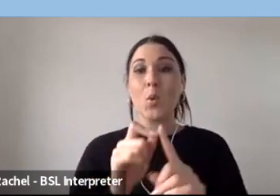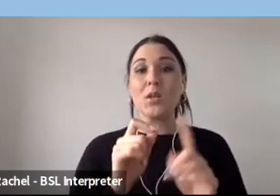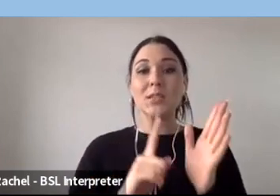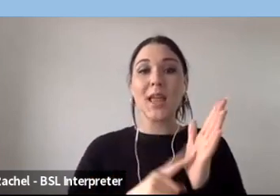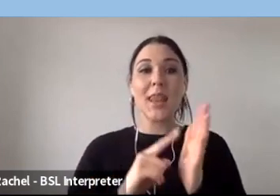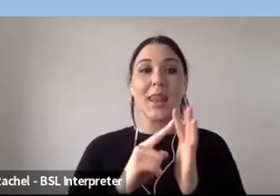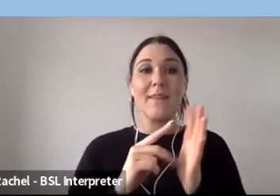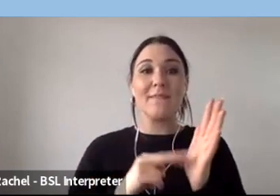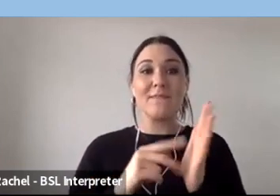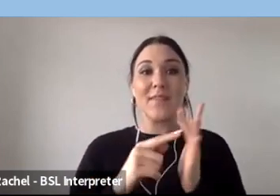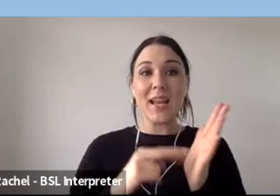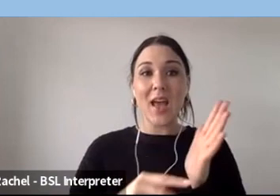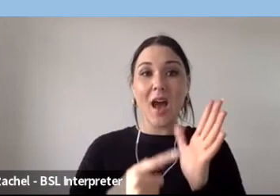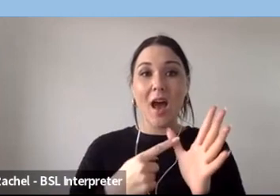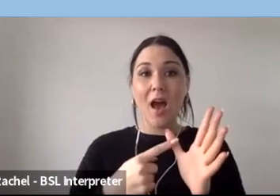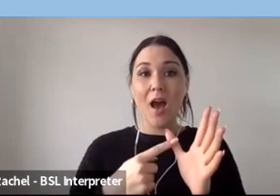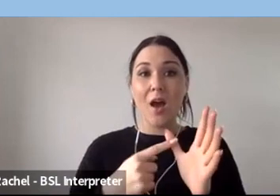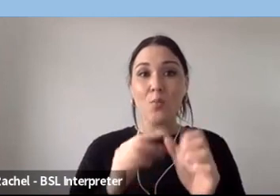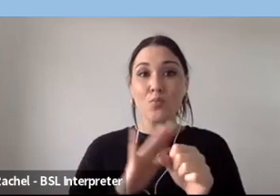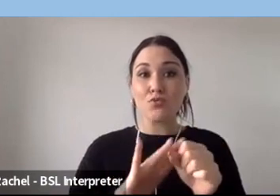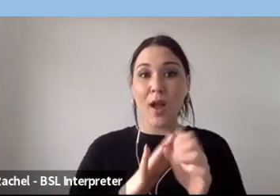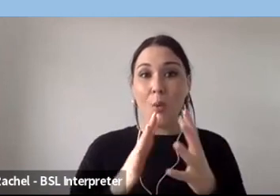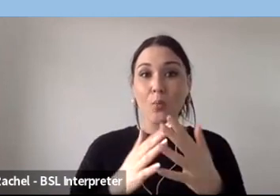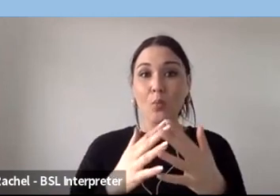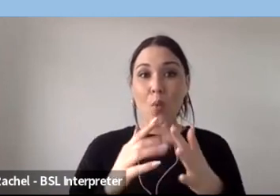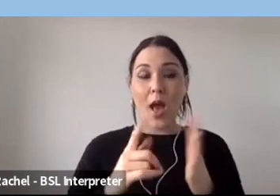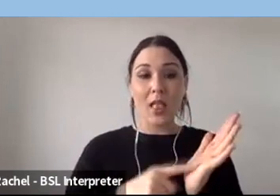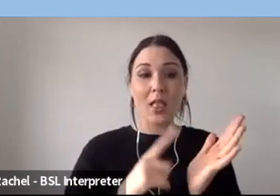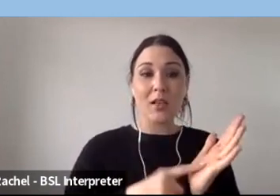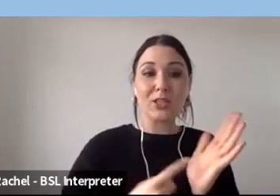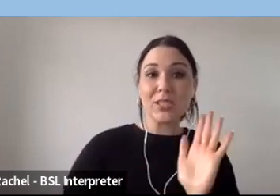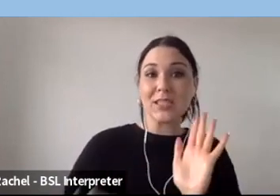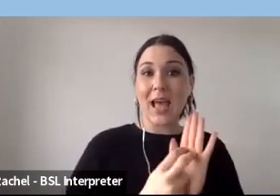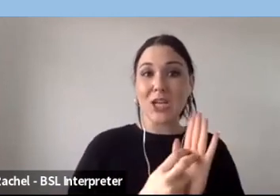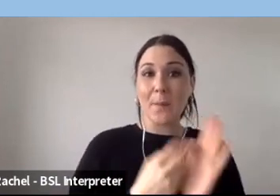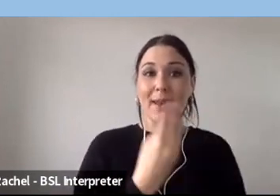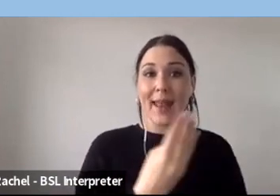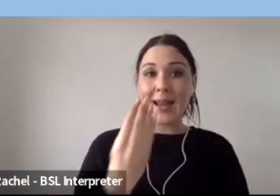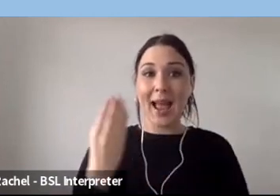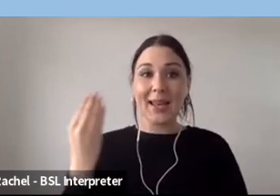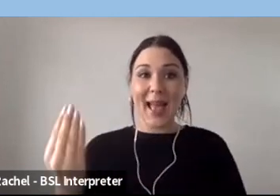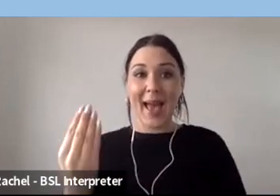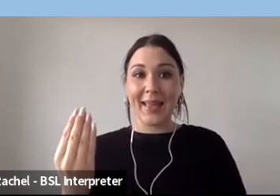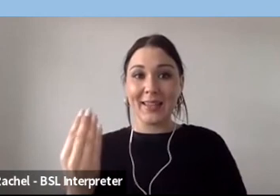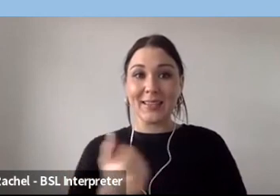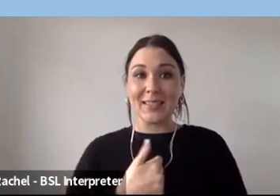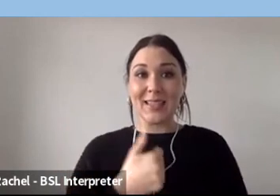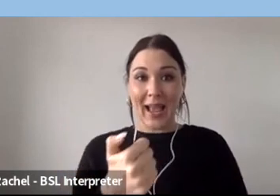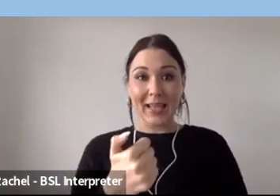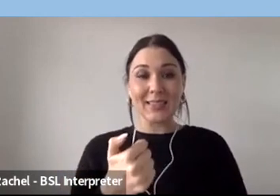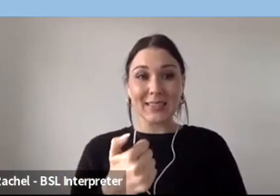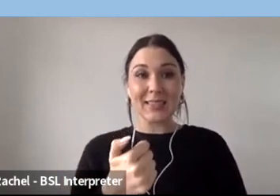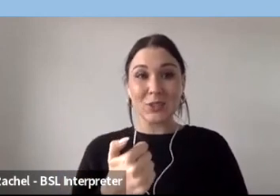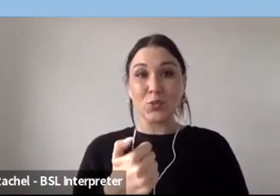says she signed up for 999 via text messages too. So just something to mention in